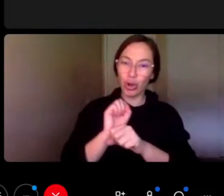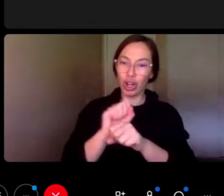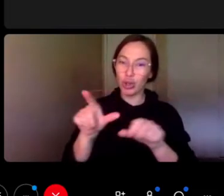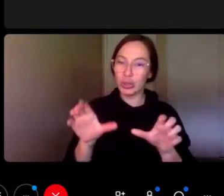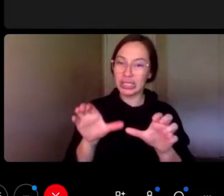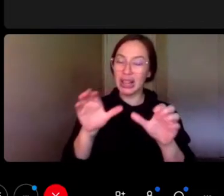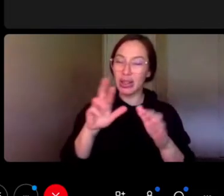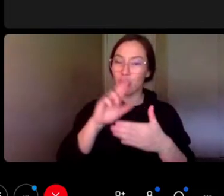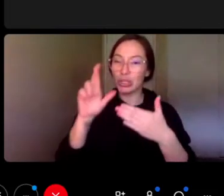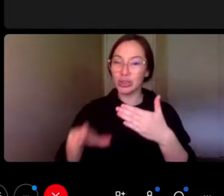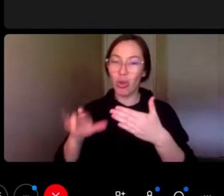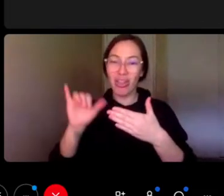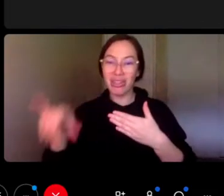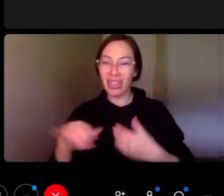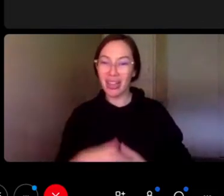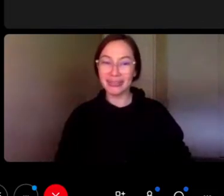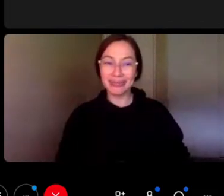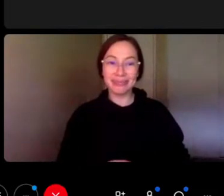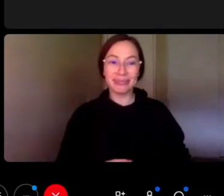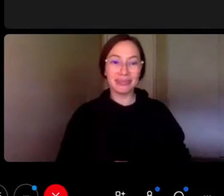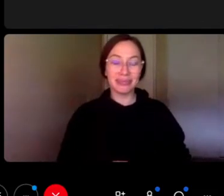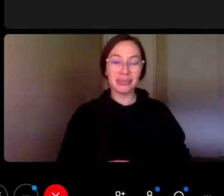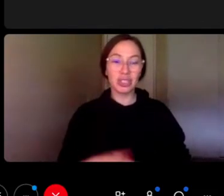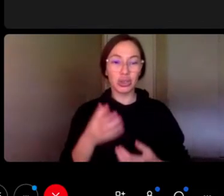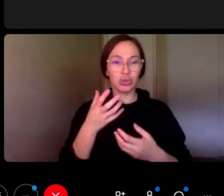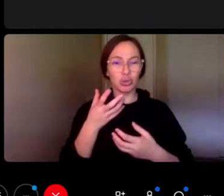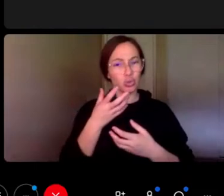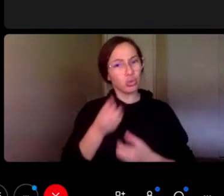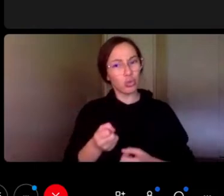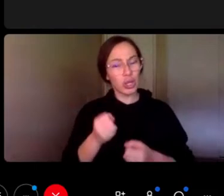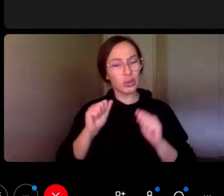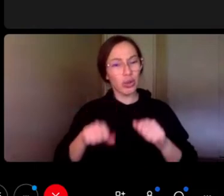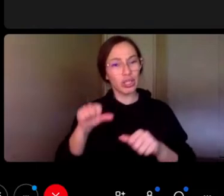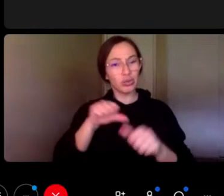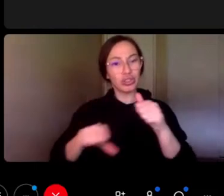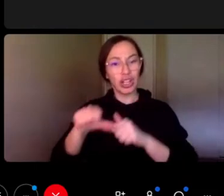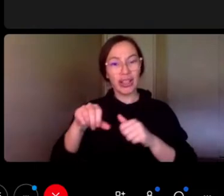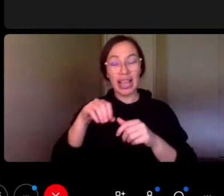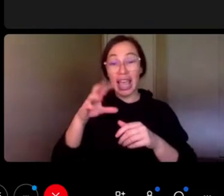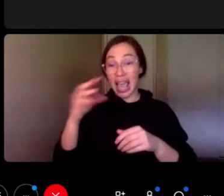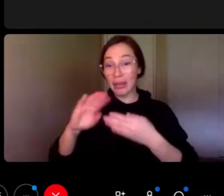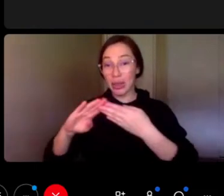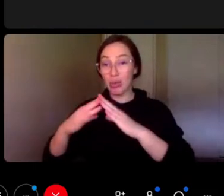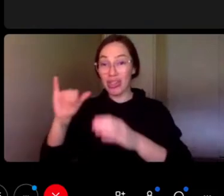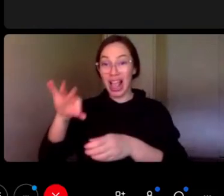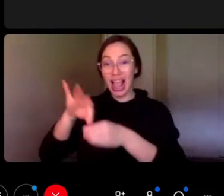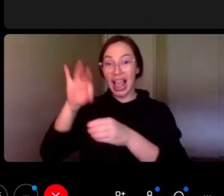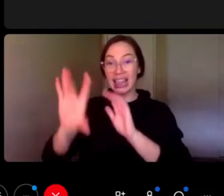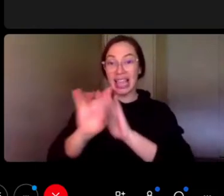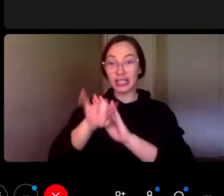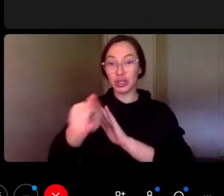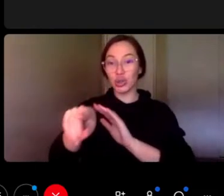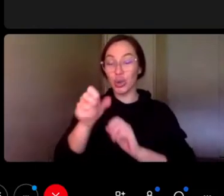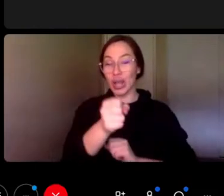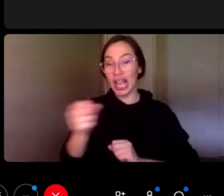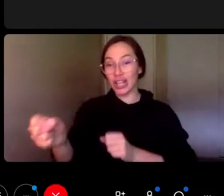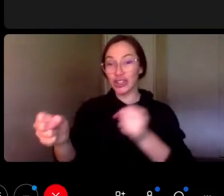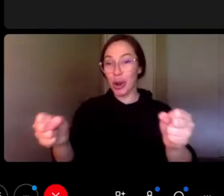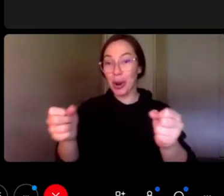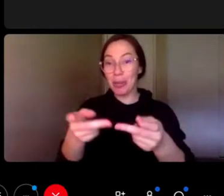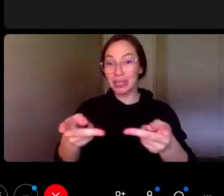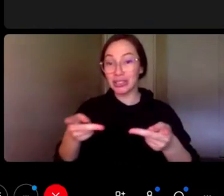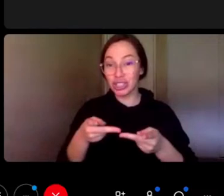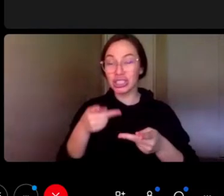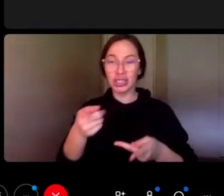that. Be trustworthy to each other and the community that elected you into your positions. You want to be